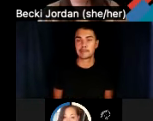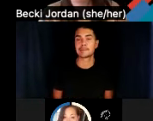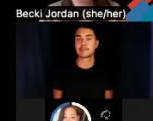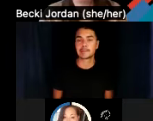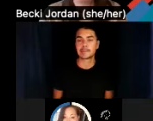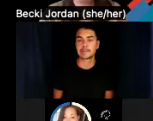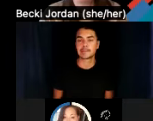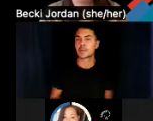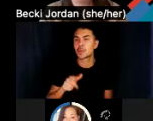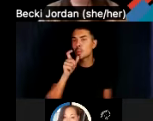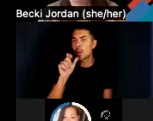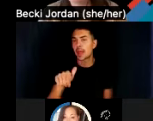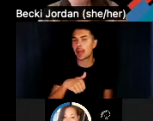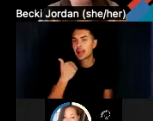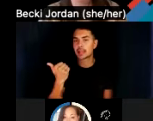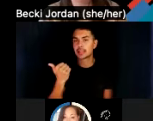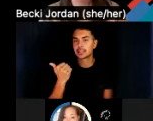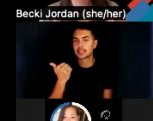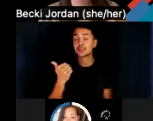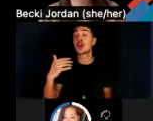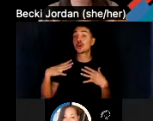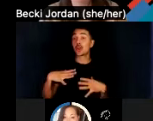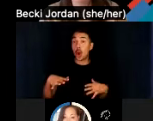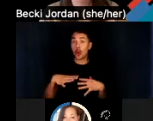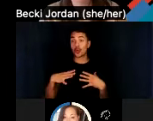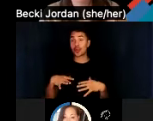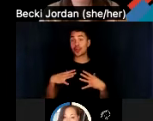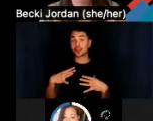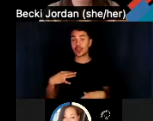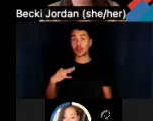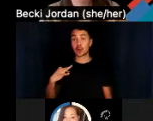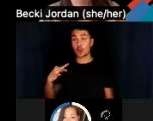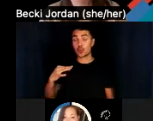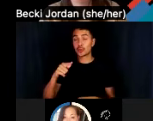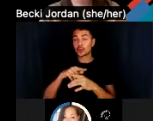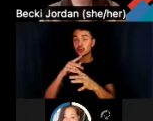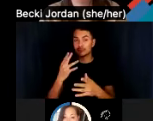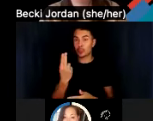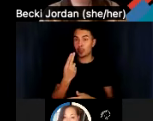Who else might they go to? Clothes to go home in? Absolutely.